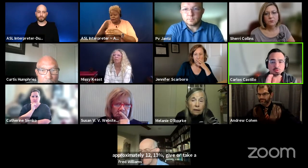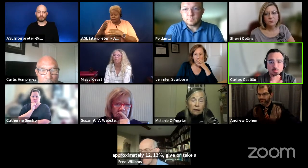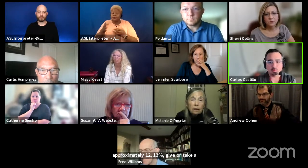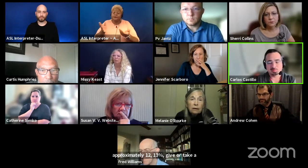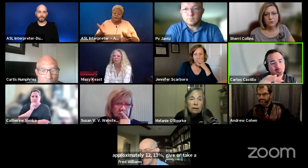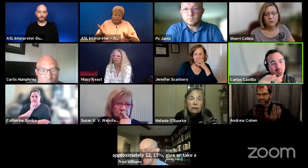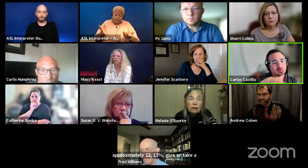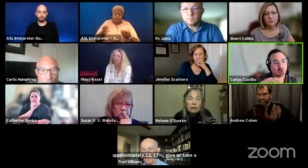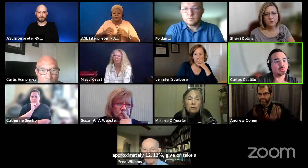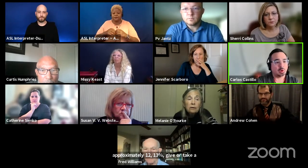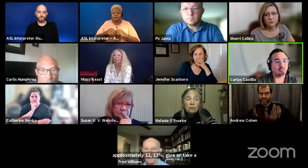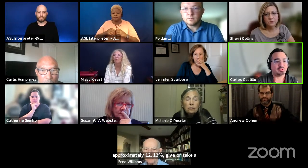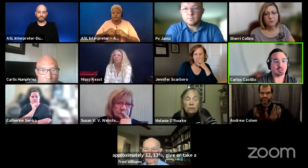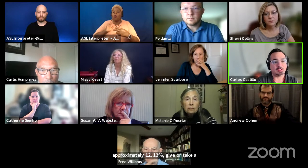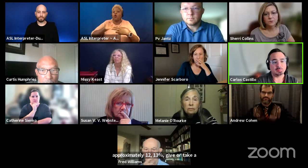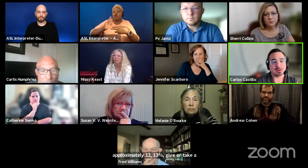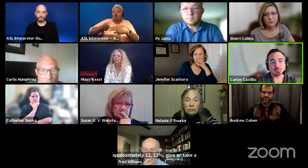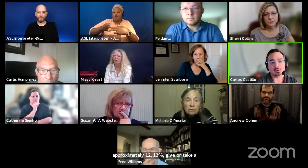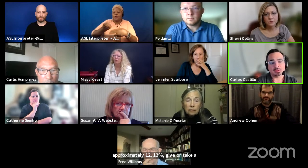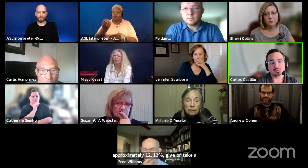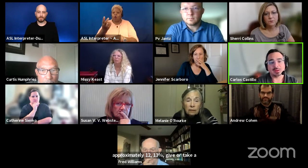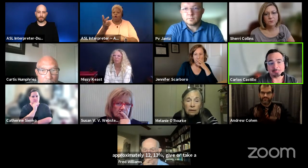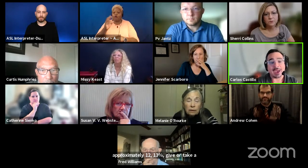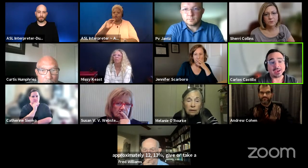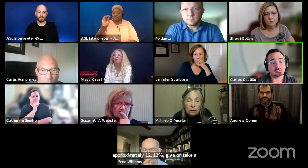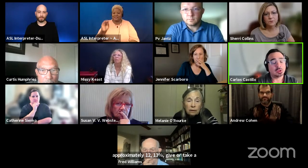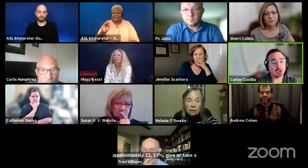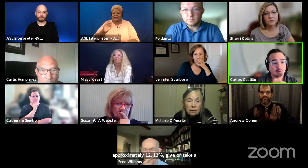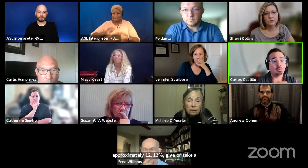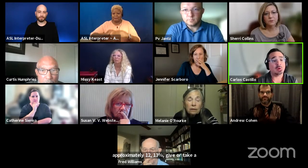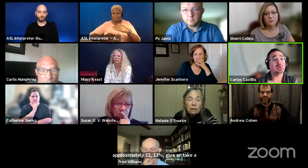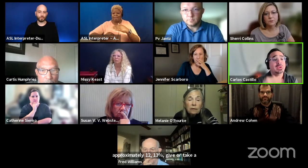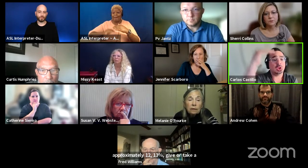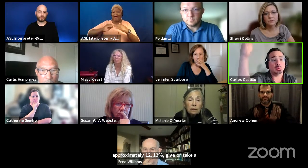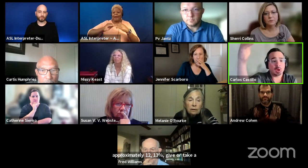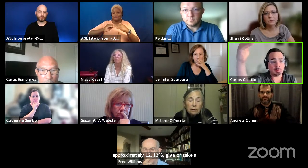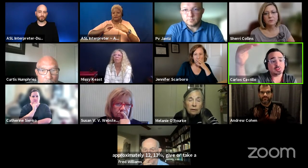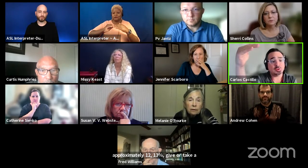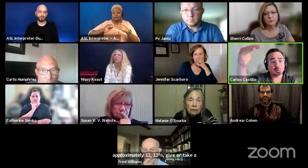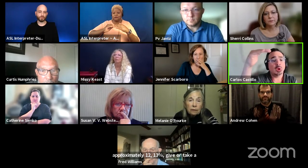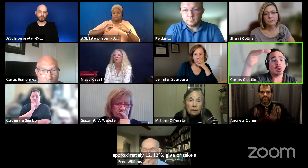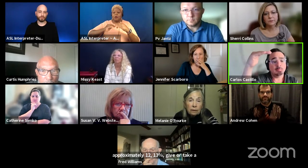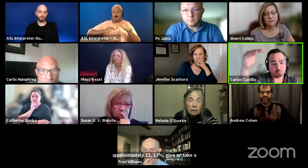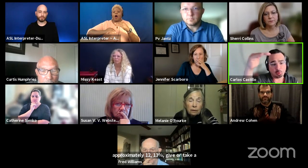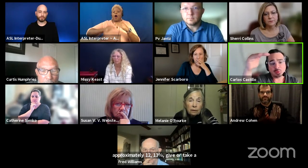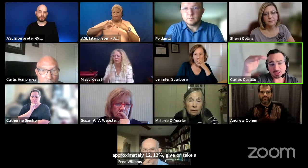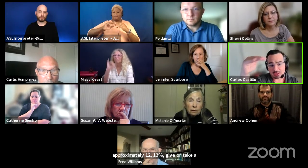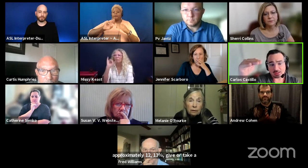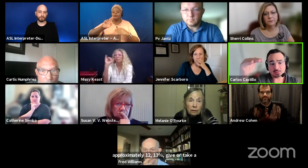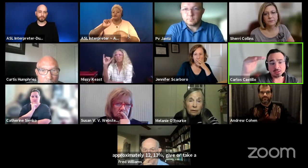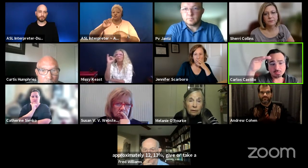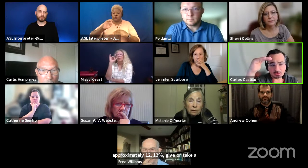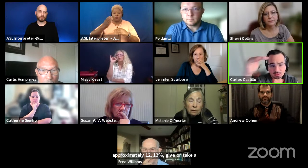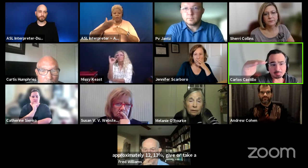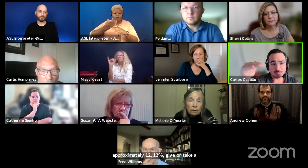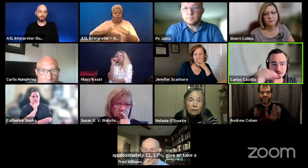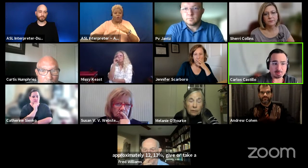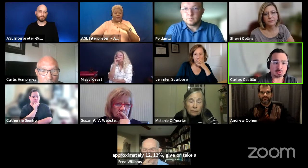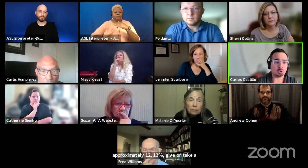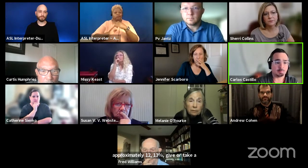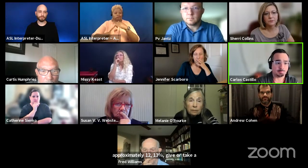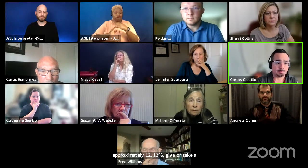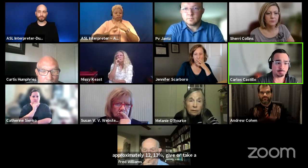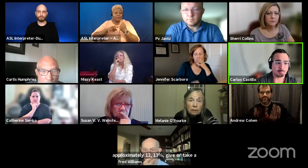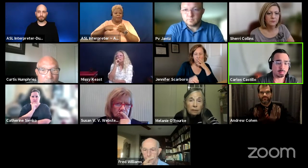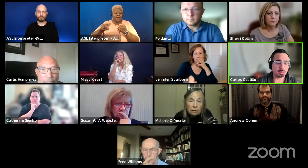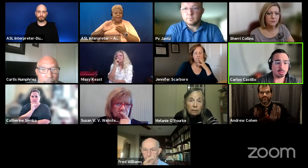So we'll call it 12% is about max of where we can go up to before we hit the top of the pay